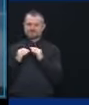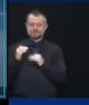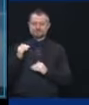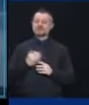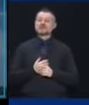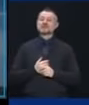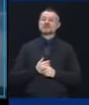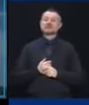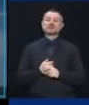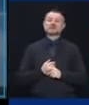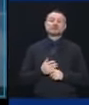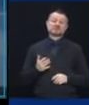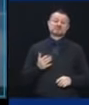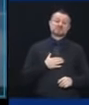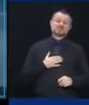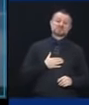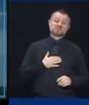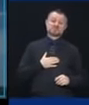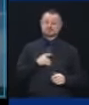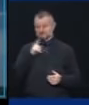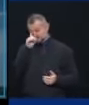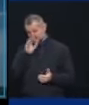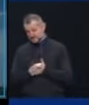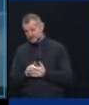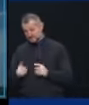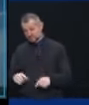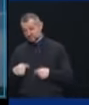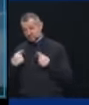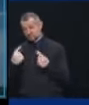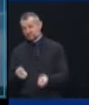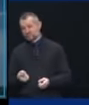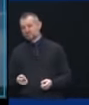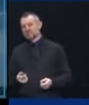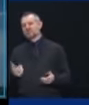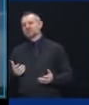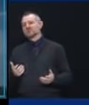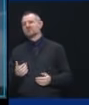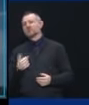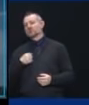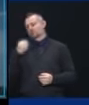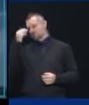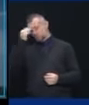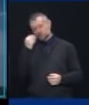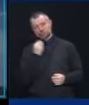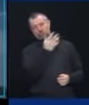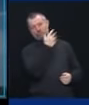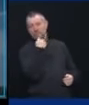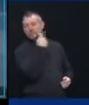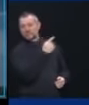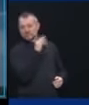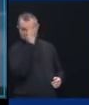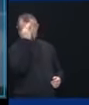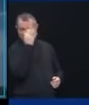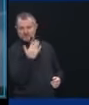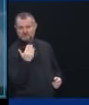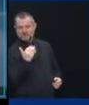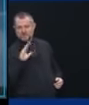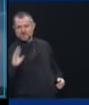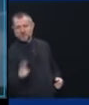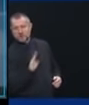My belief all along was, I said to the federal government, we need $15